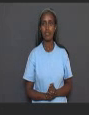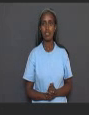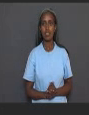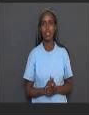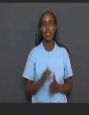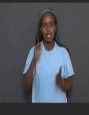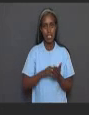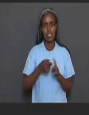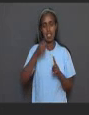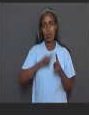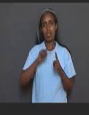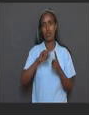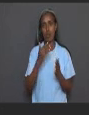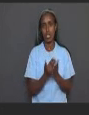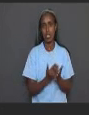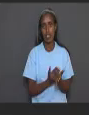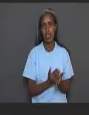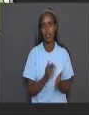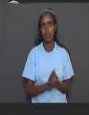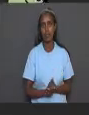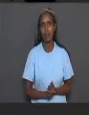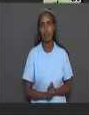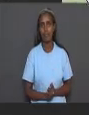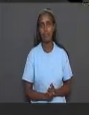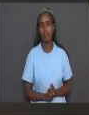Let's get back to our lesson.